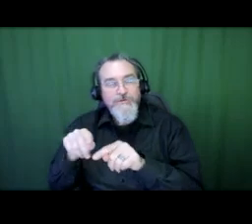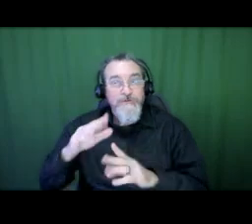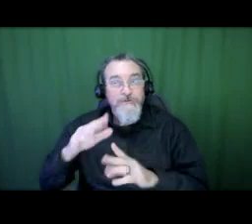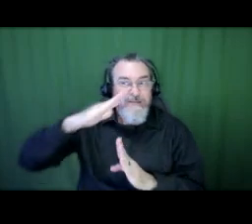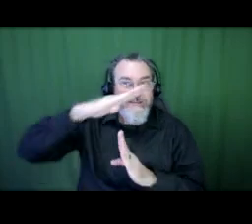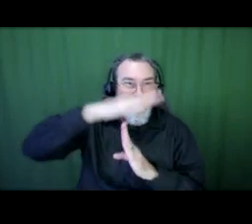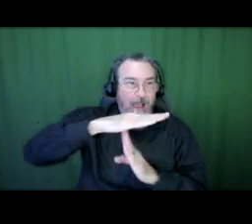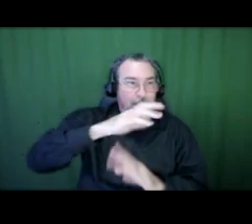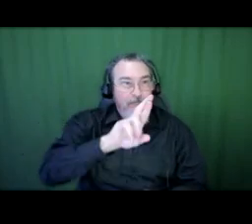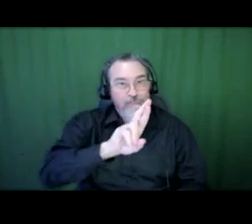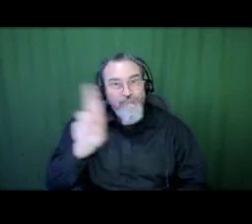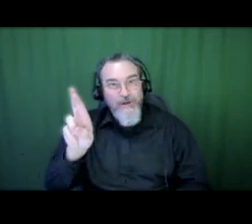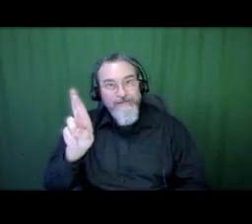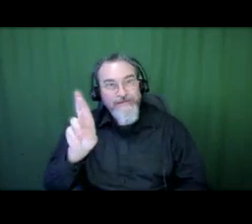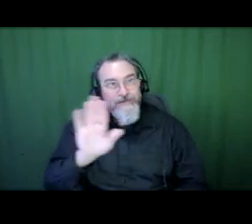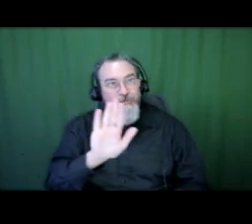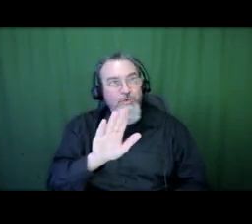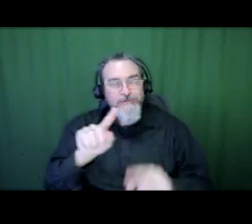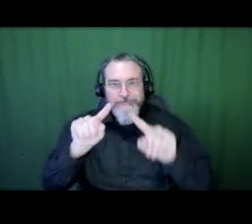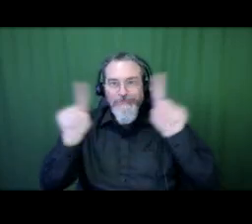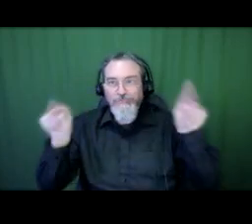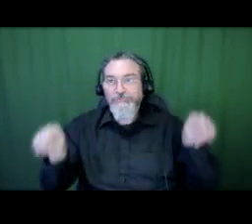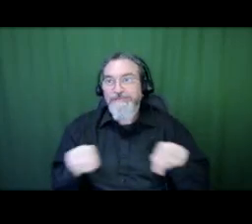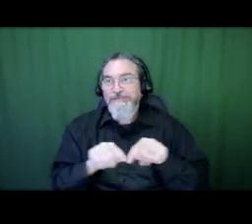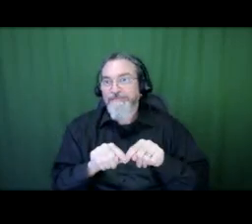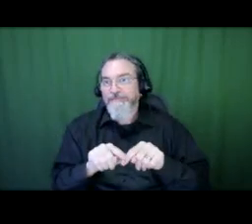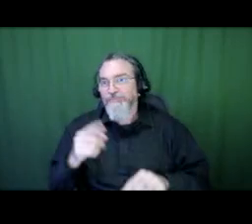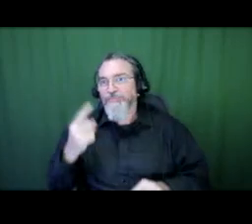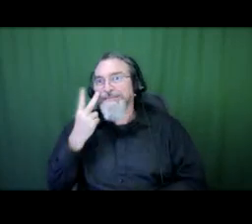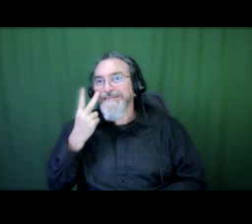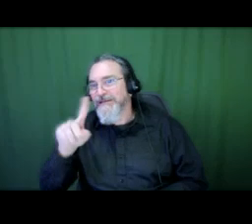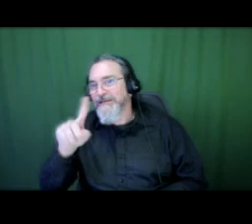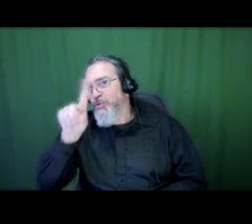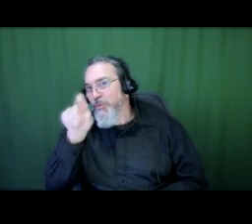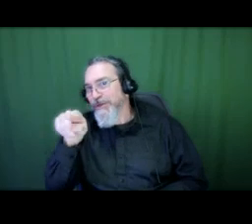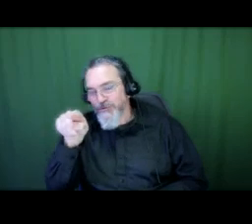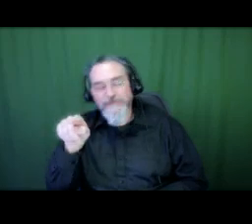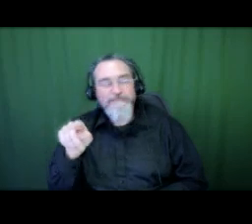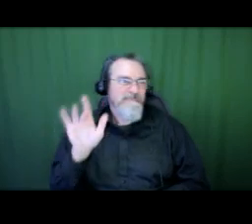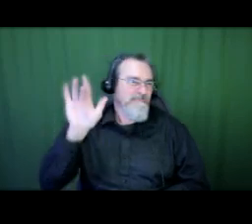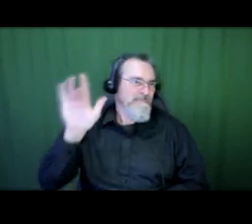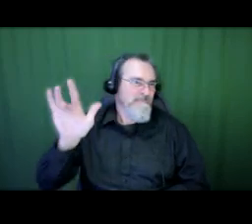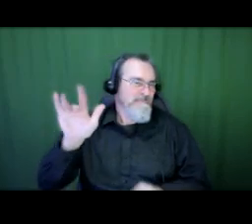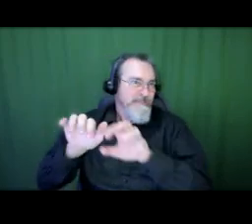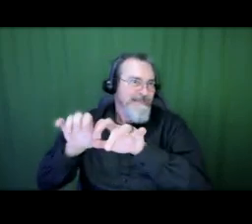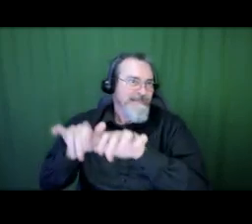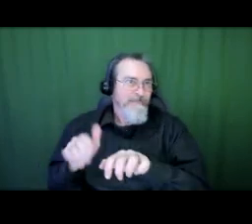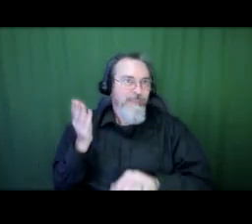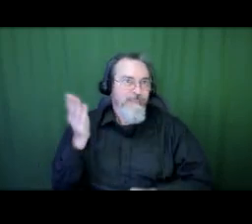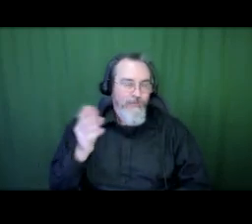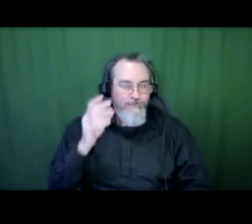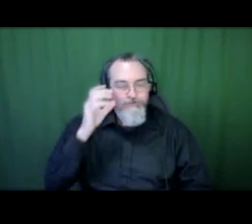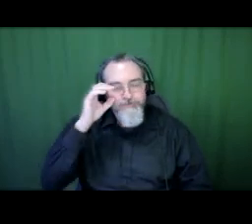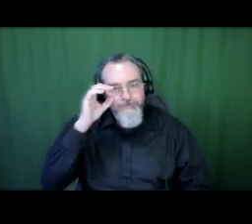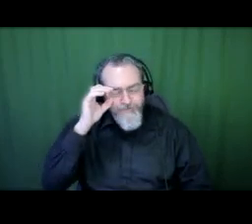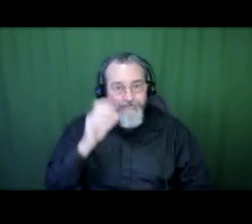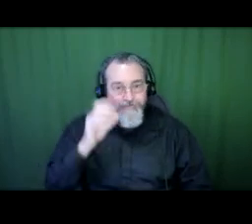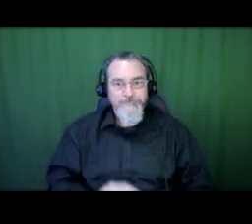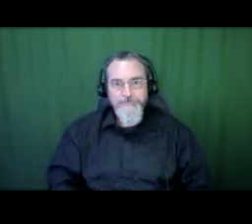your screen with a little question mark on it. So we'll be monitoring that and asking questions only if they are typed in